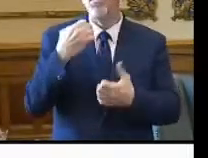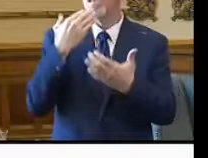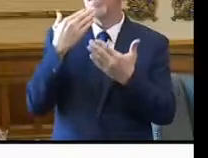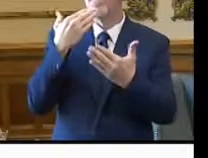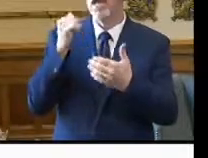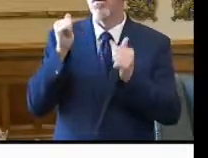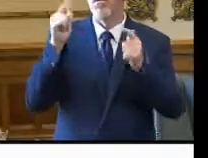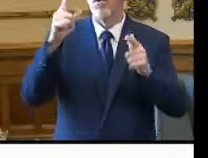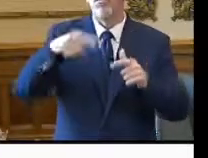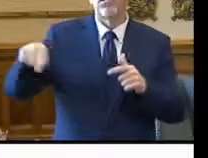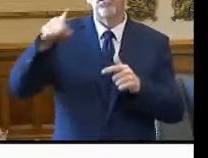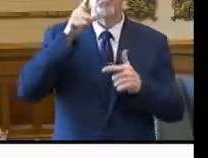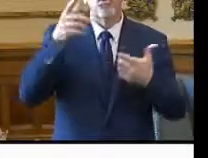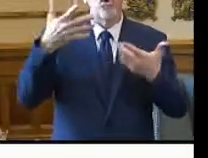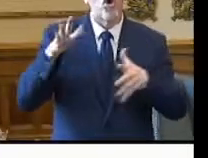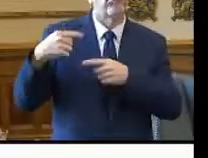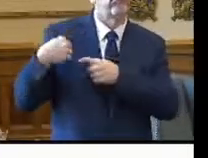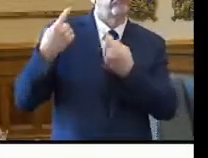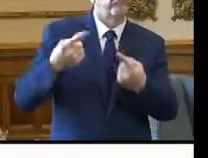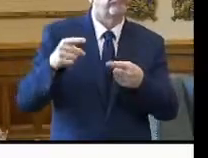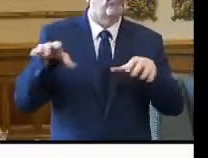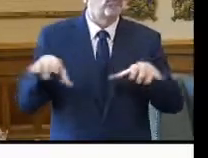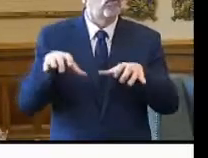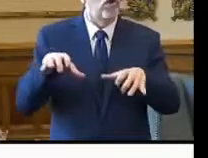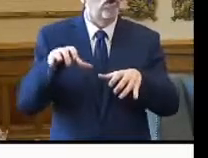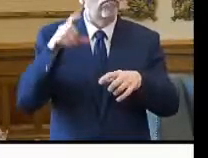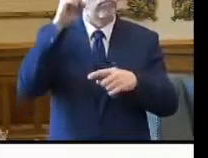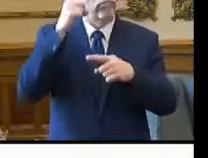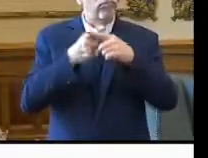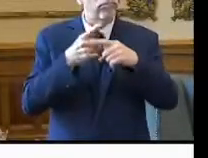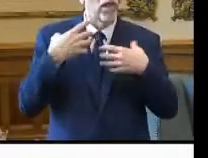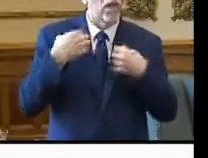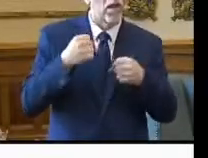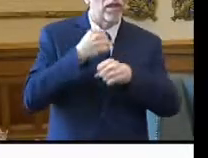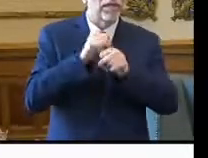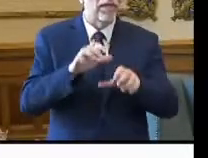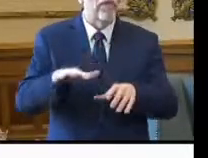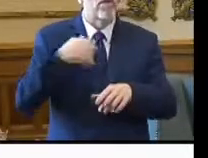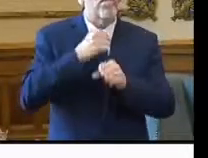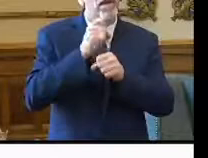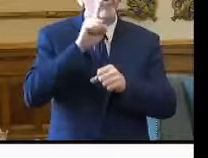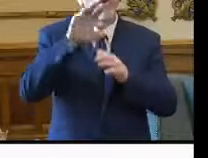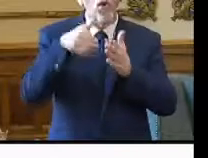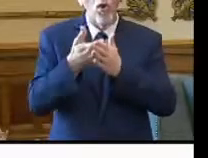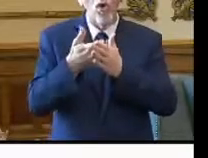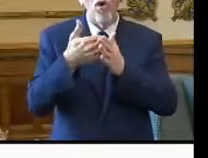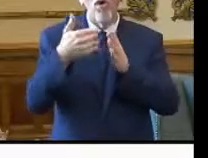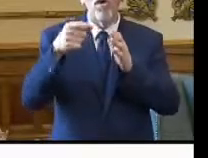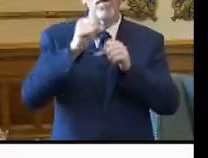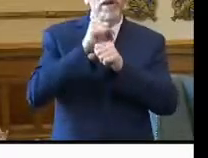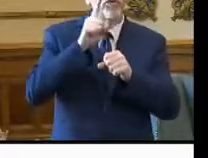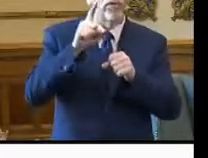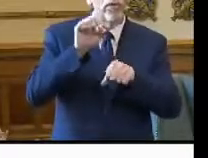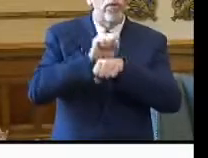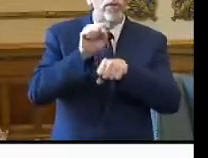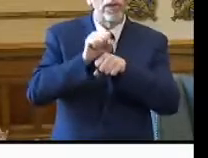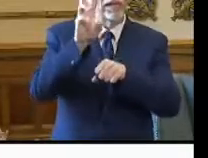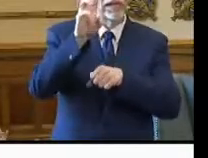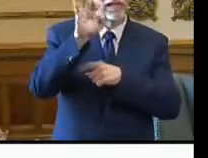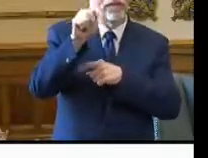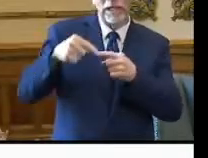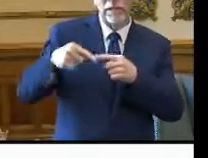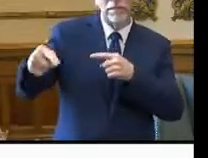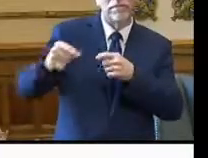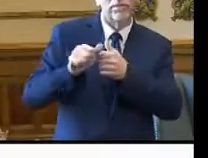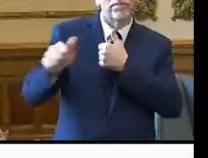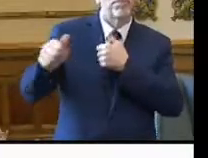been doing that already to date, but we want to make sure all of those measures, working 6 feet apart from one another, making sure you're